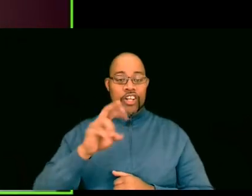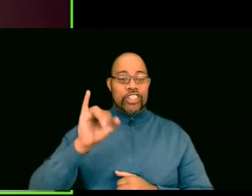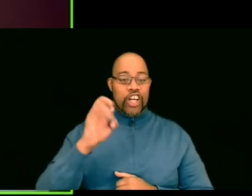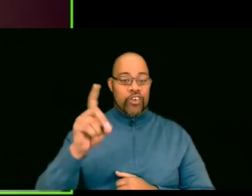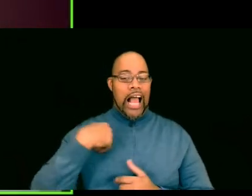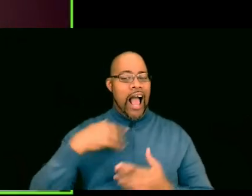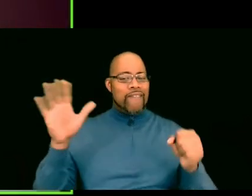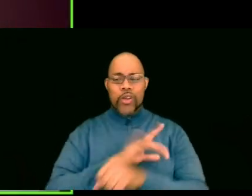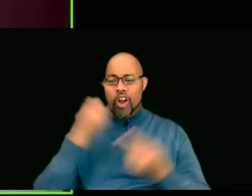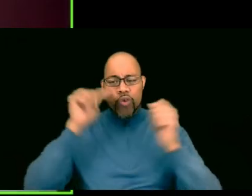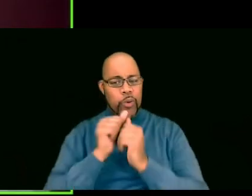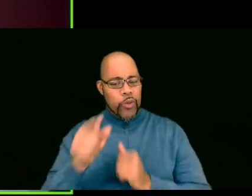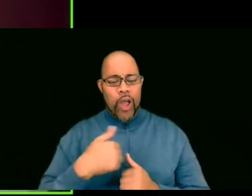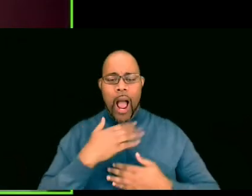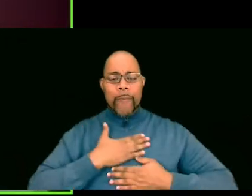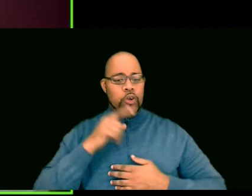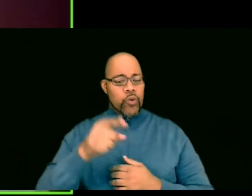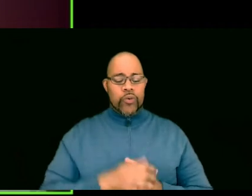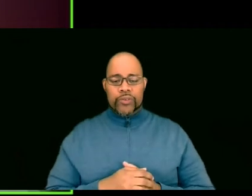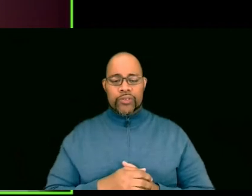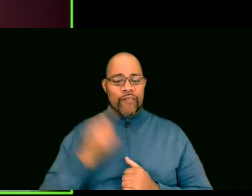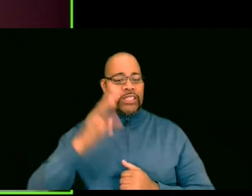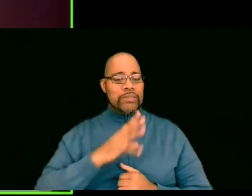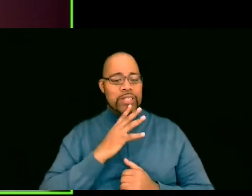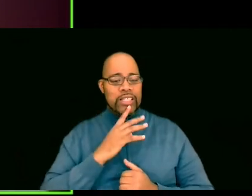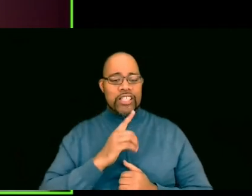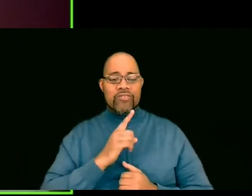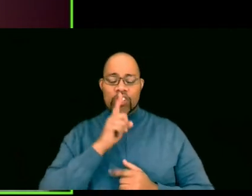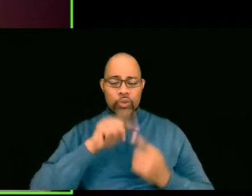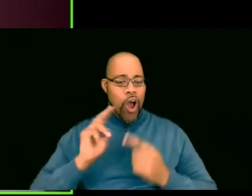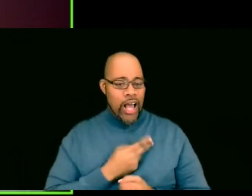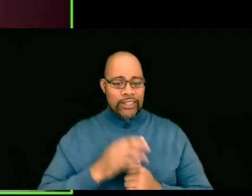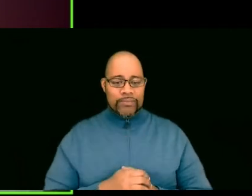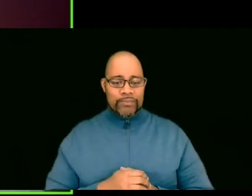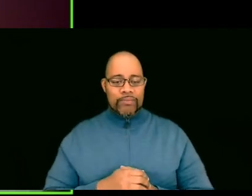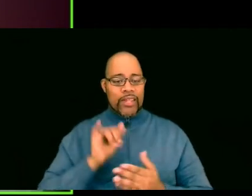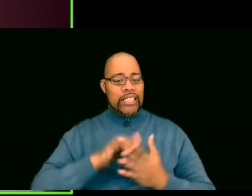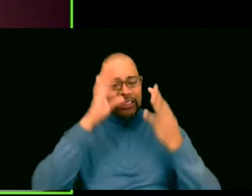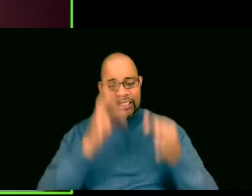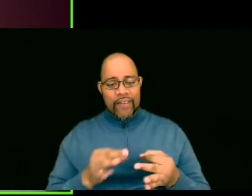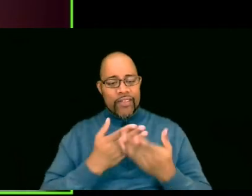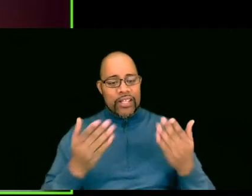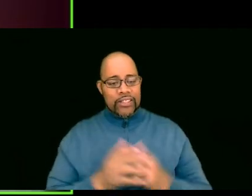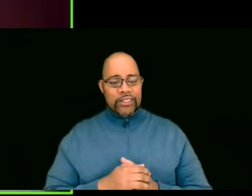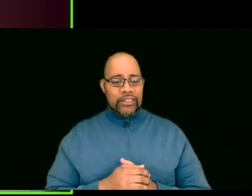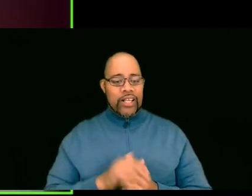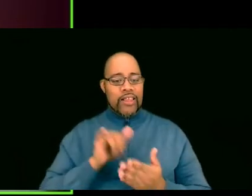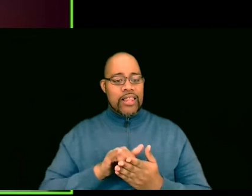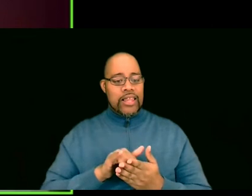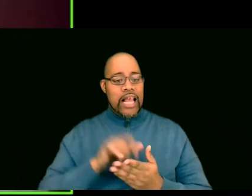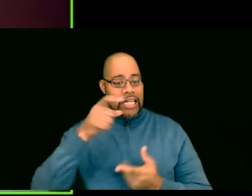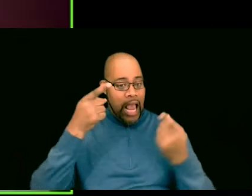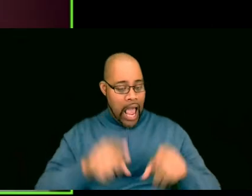Dr. Jearld, I totally agree with you. I appreciate you for speaking it real to us. These are definitely things